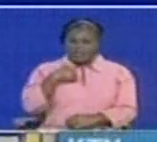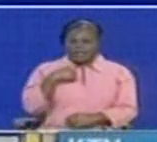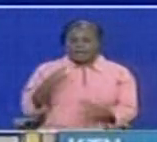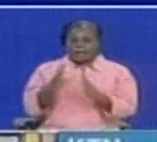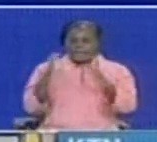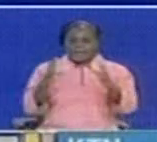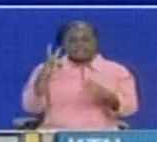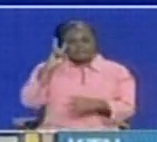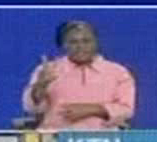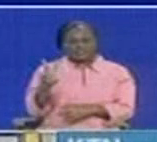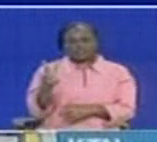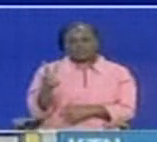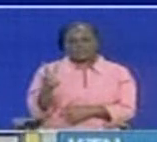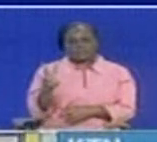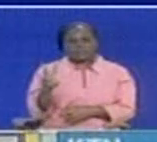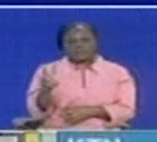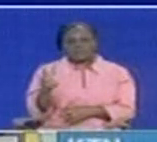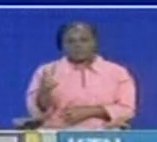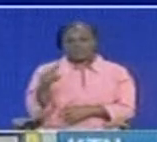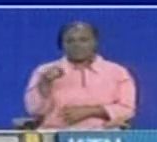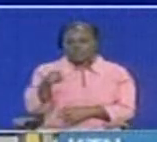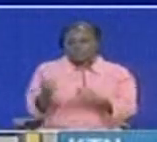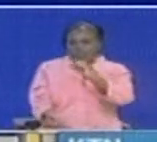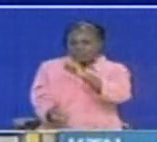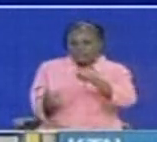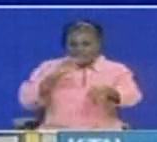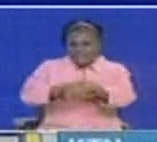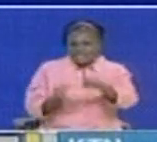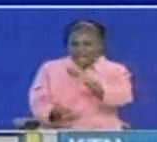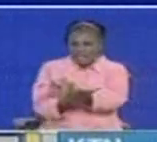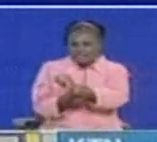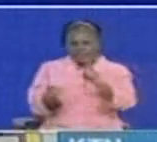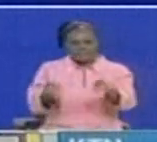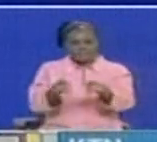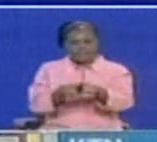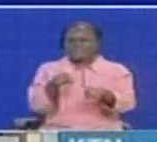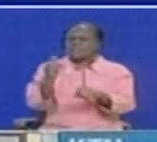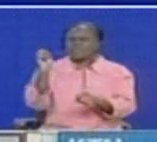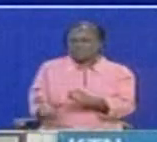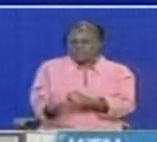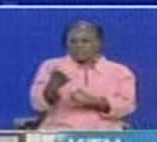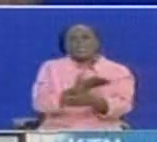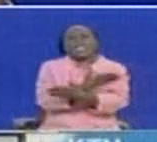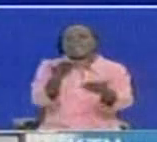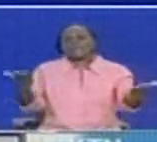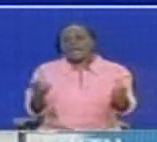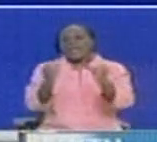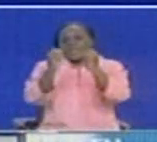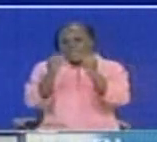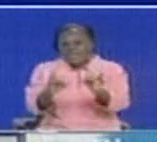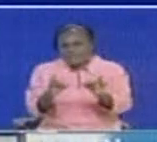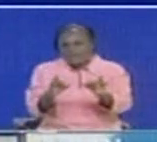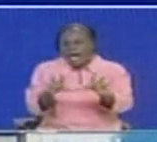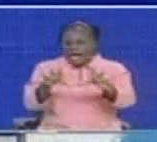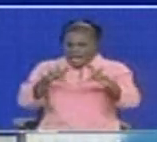in other countries. Okay, and you don't get advisories like they've given us. Terrorists hit anywhere. And if we give in to